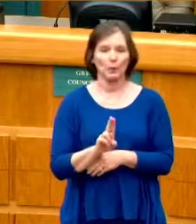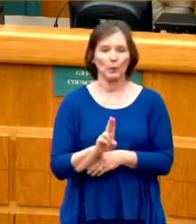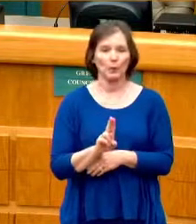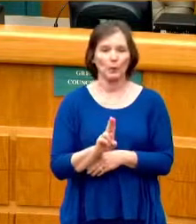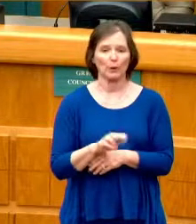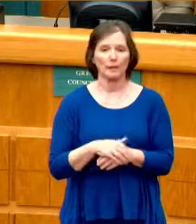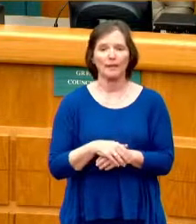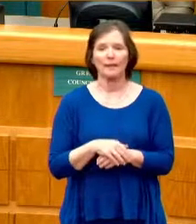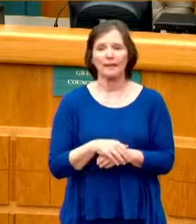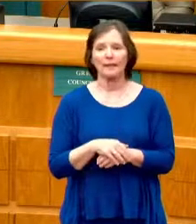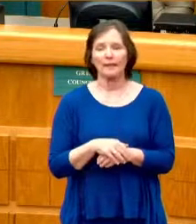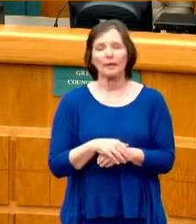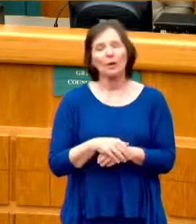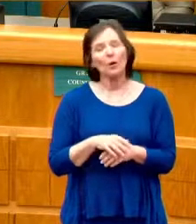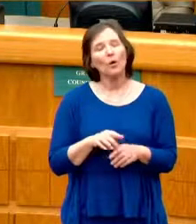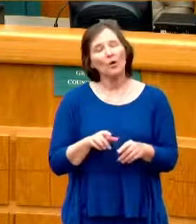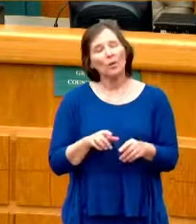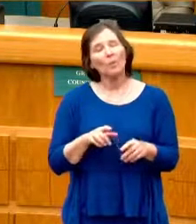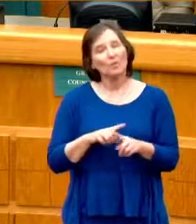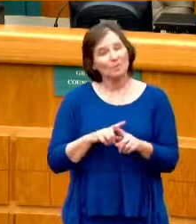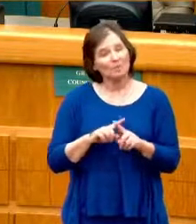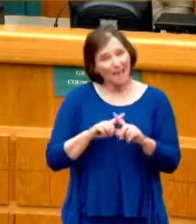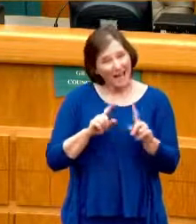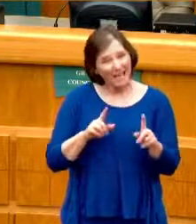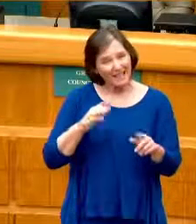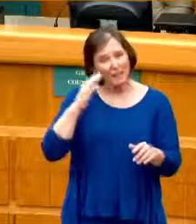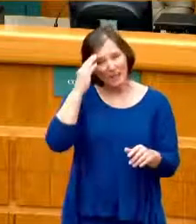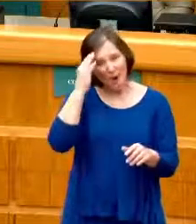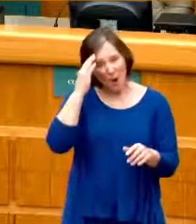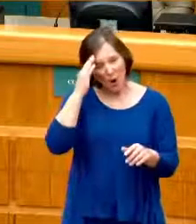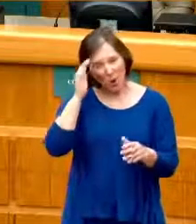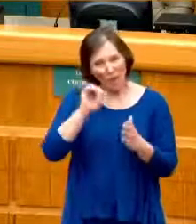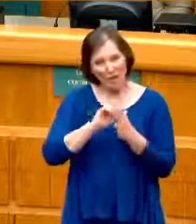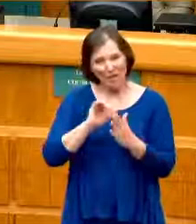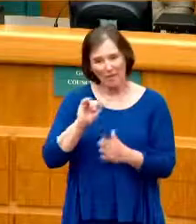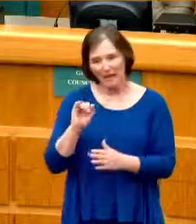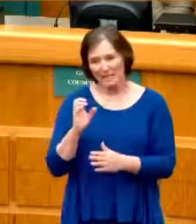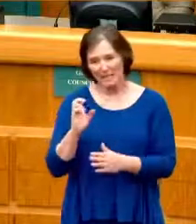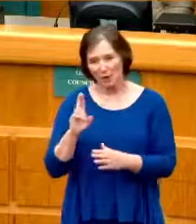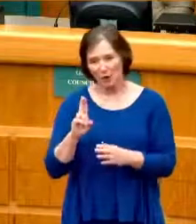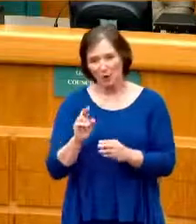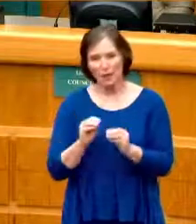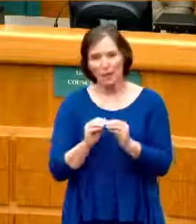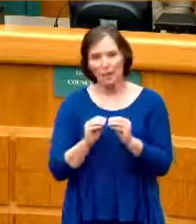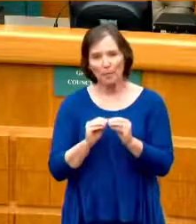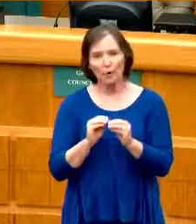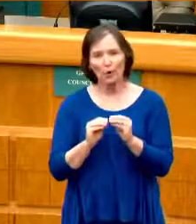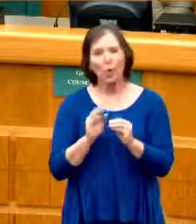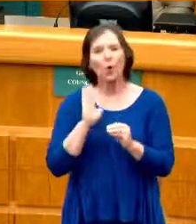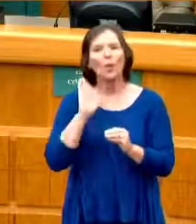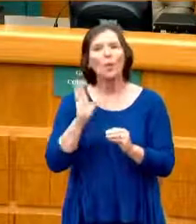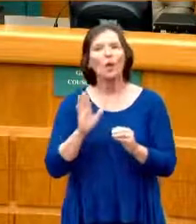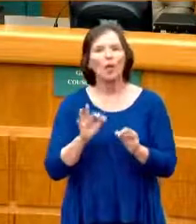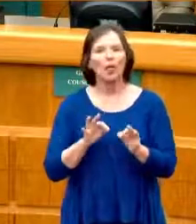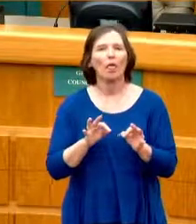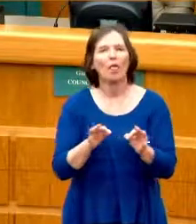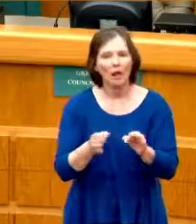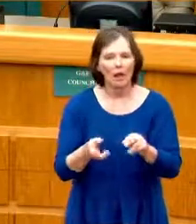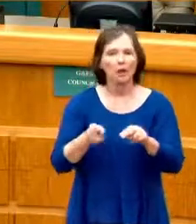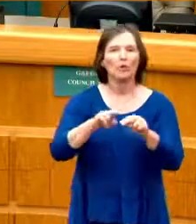lower this week, but we also know that they're a lagging indicator, and so you have to keep an eye on those as well.